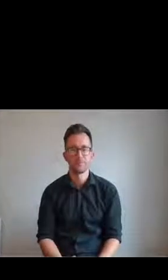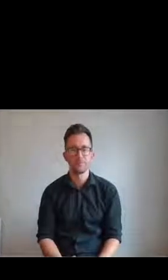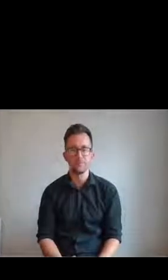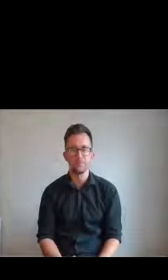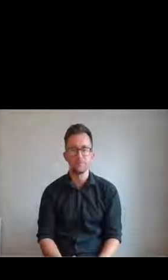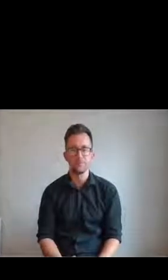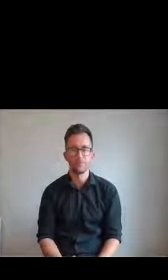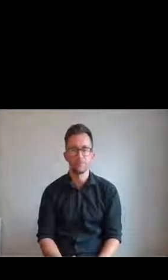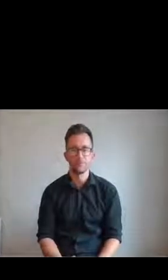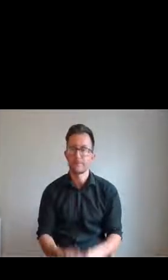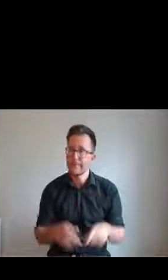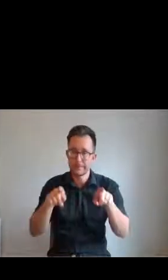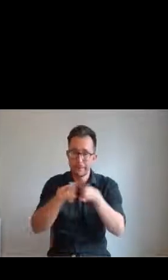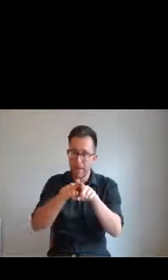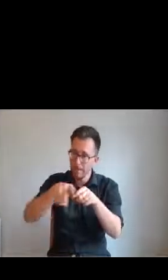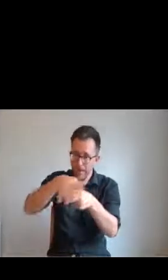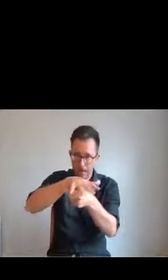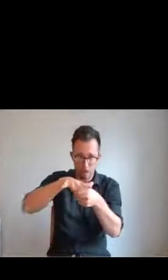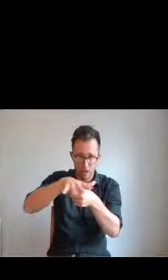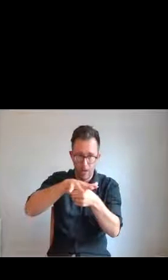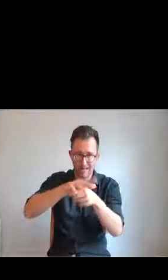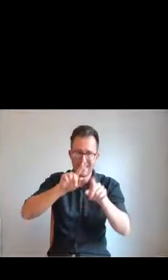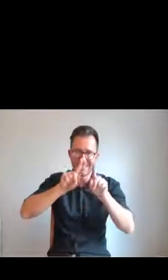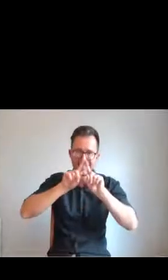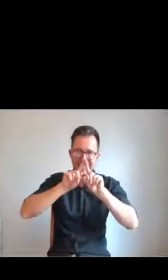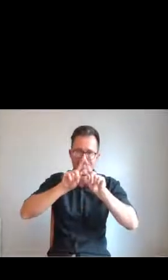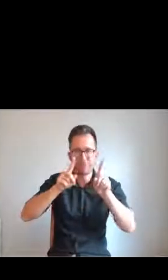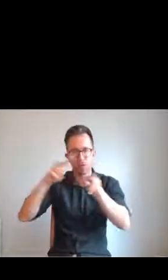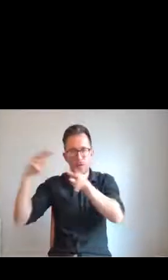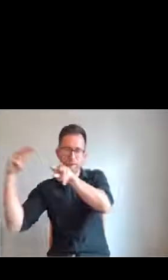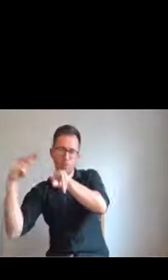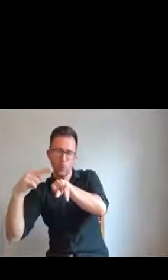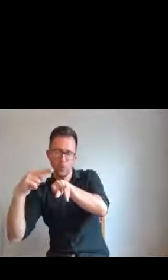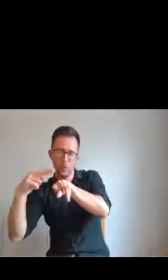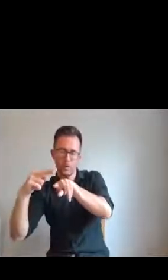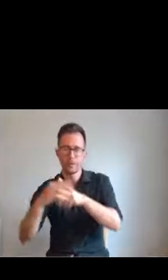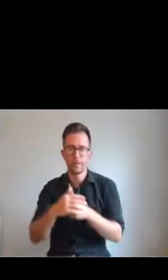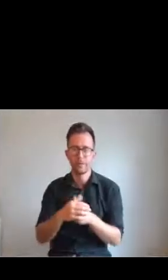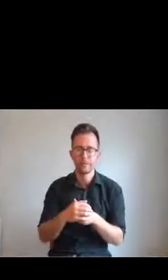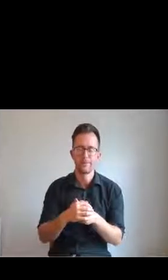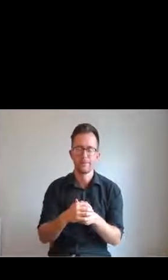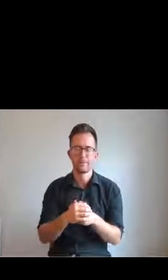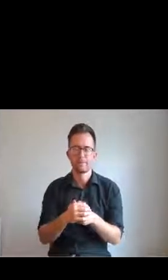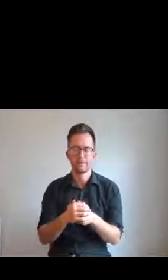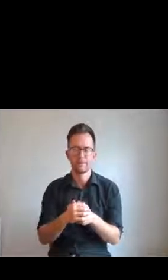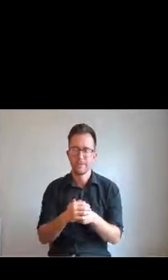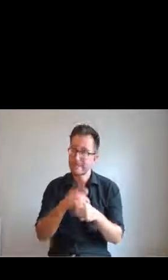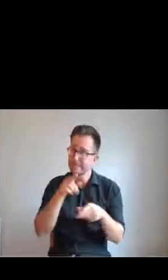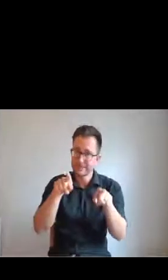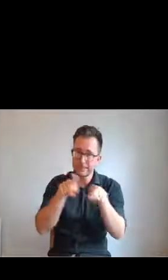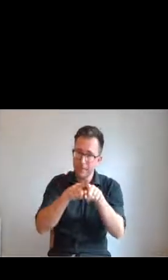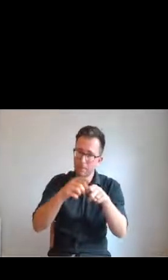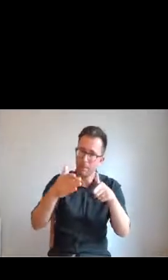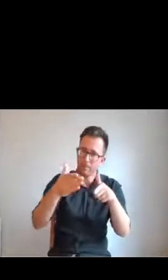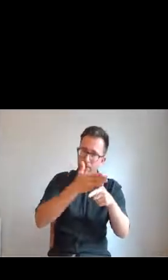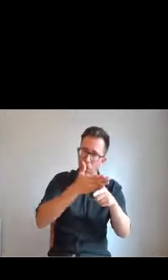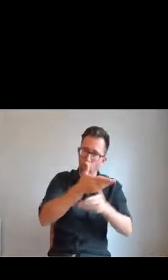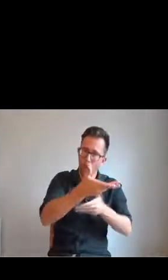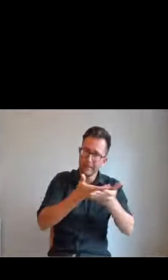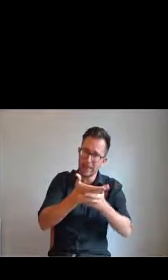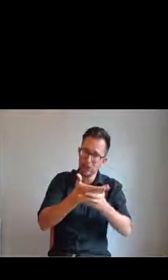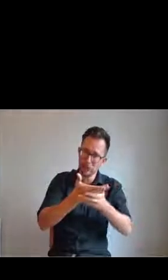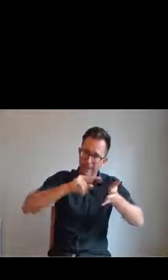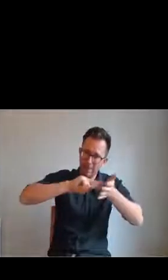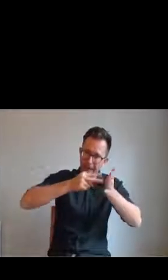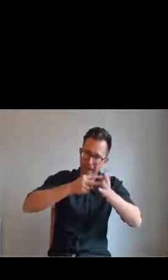Staying in the same area, we're now showing another angle of the Northern Tunnel entrance as presented at supplementary consultation. And again, we'll switch between